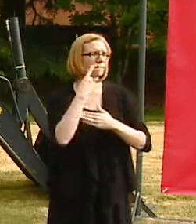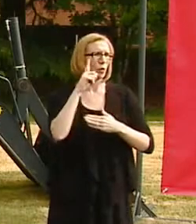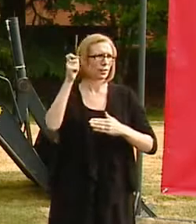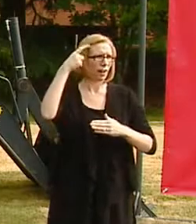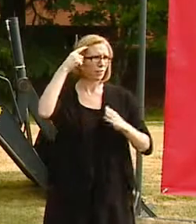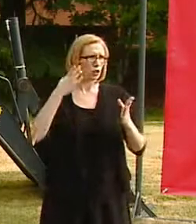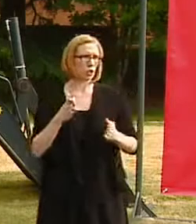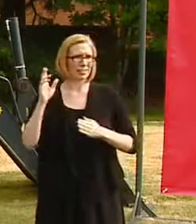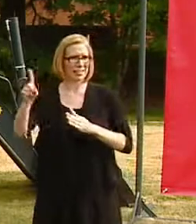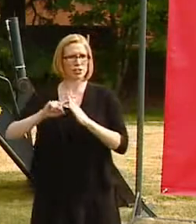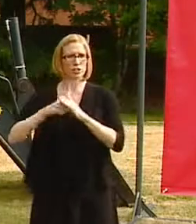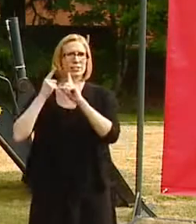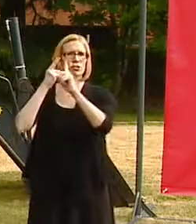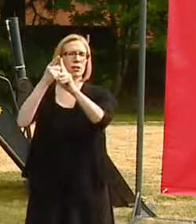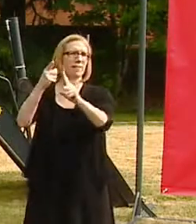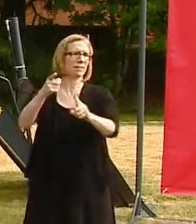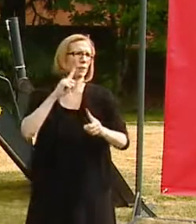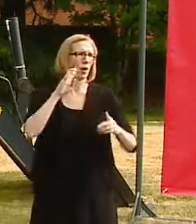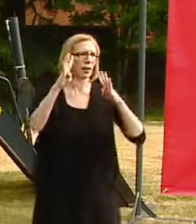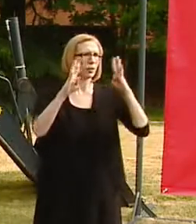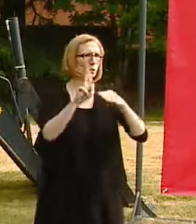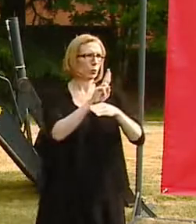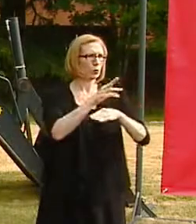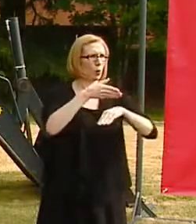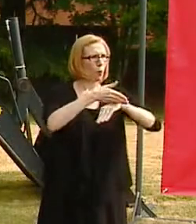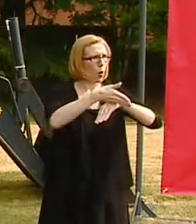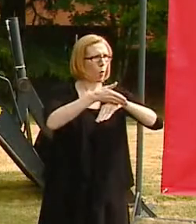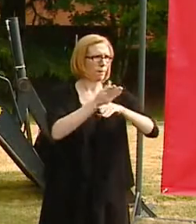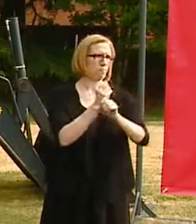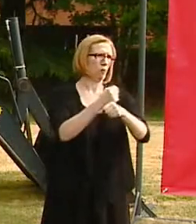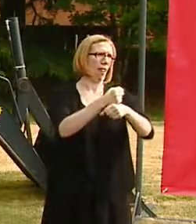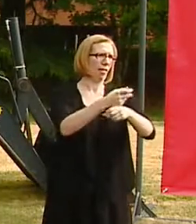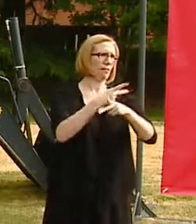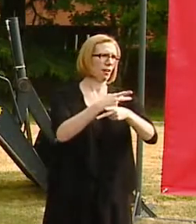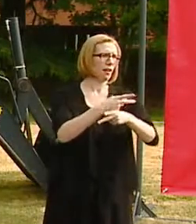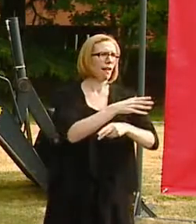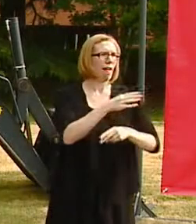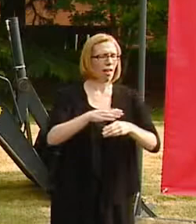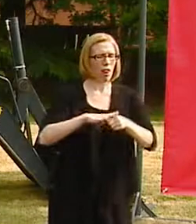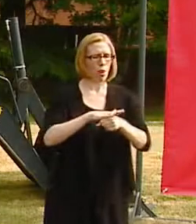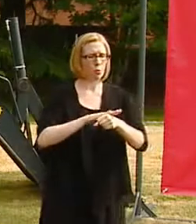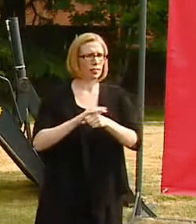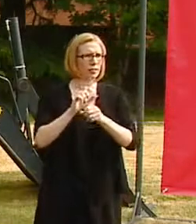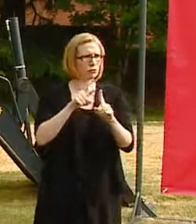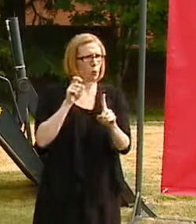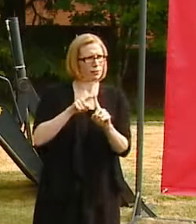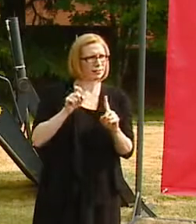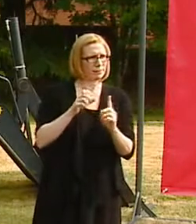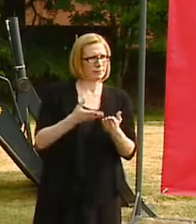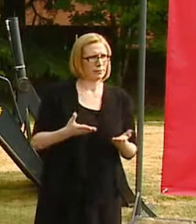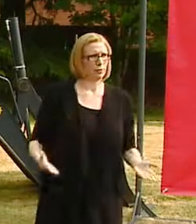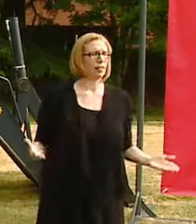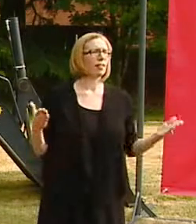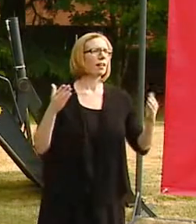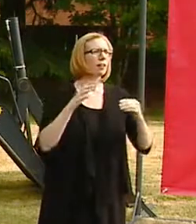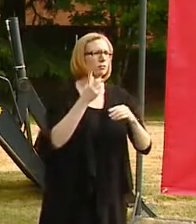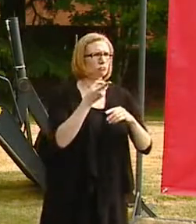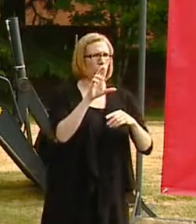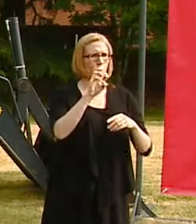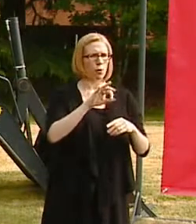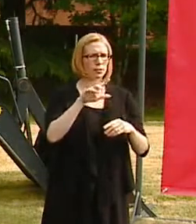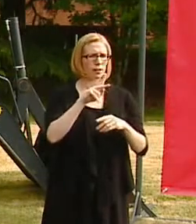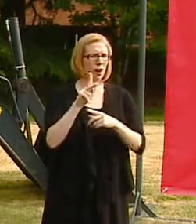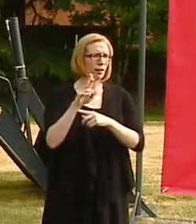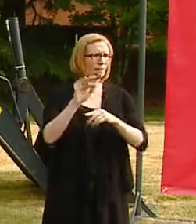the Governor's Initiative on innovative uses of wood products and locally sourced materials. Dr. Woodcock